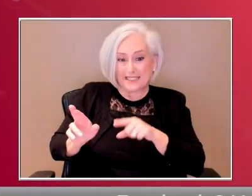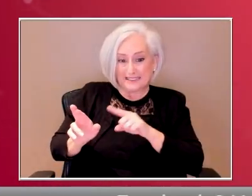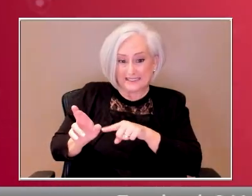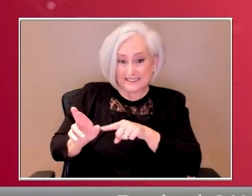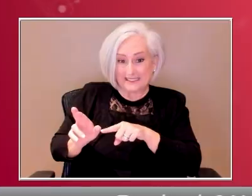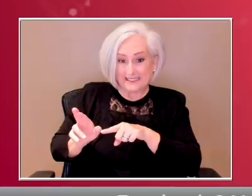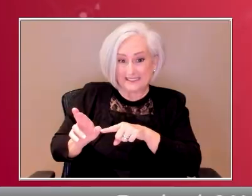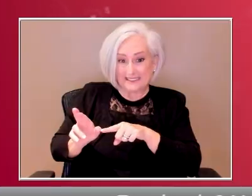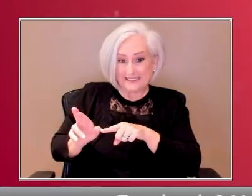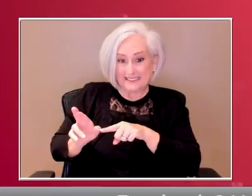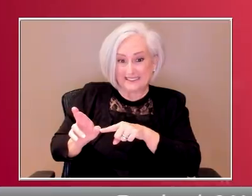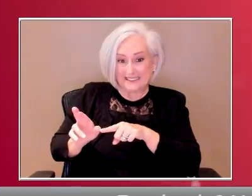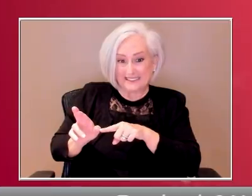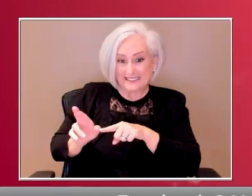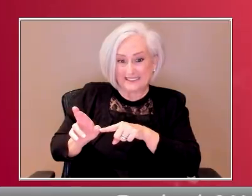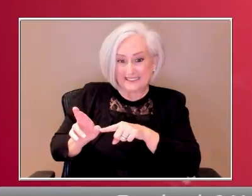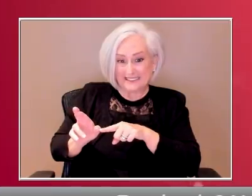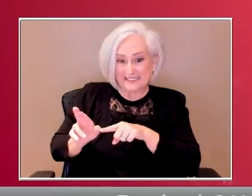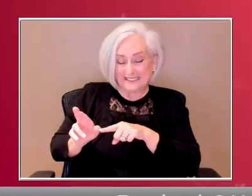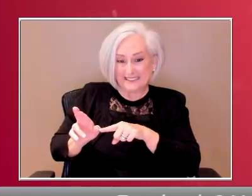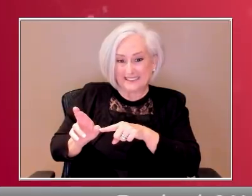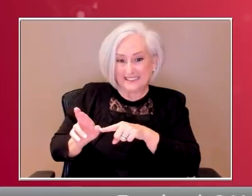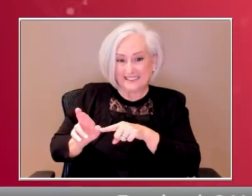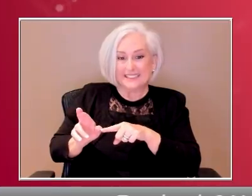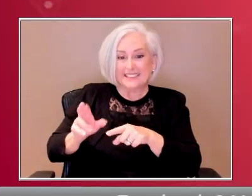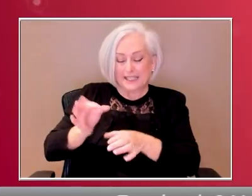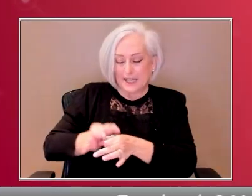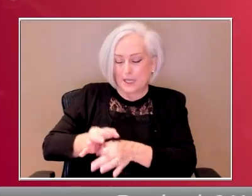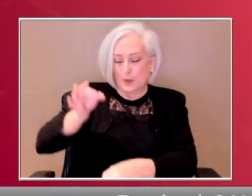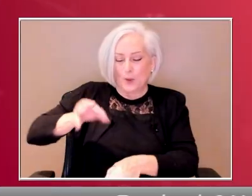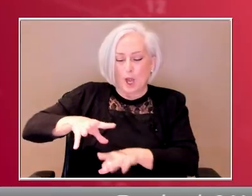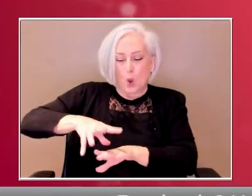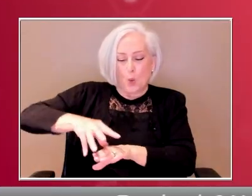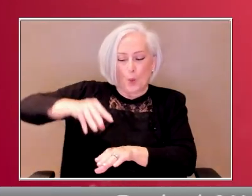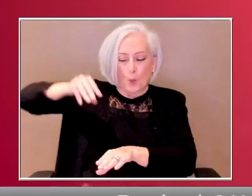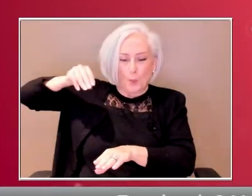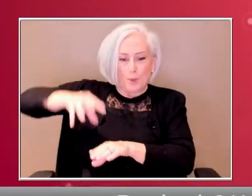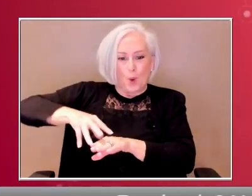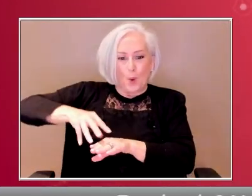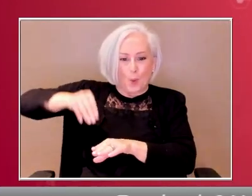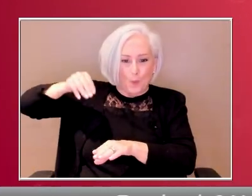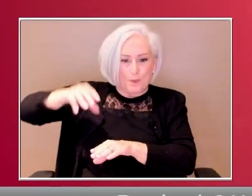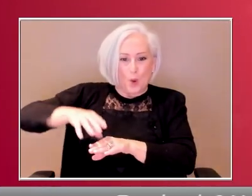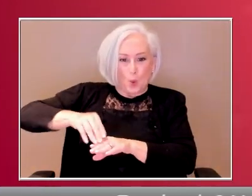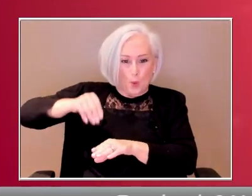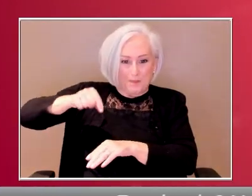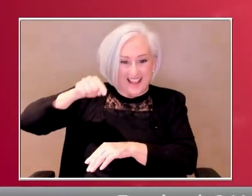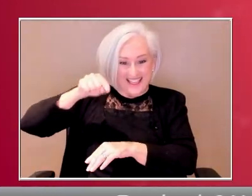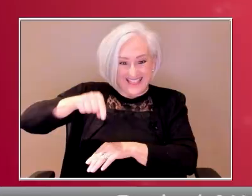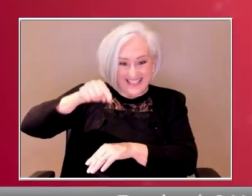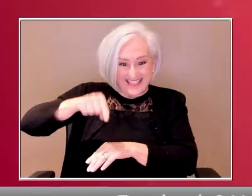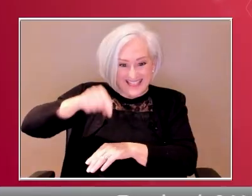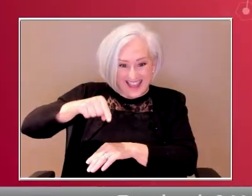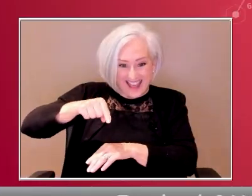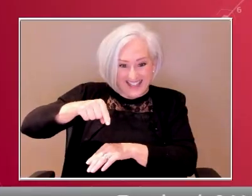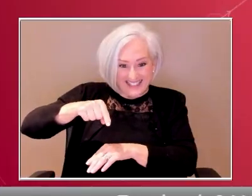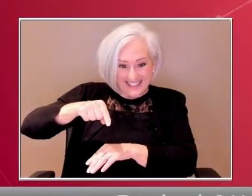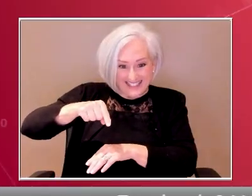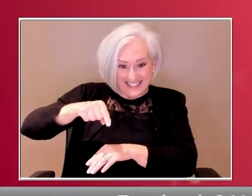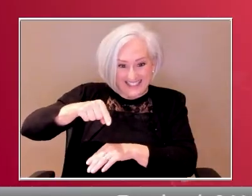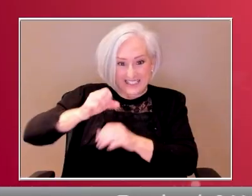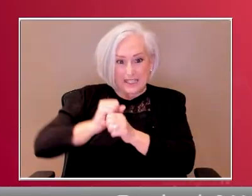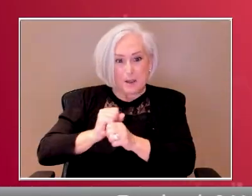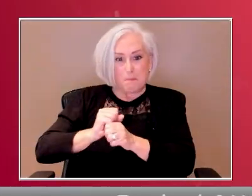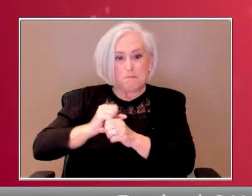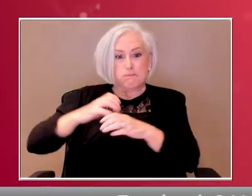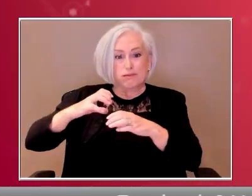sucker, What's that there it is called? this, it's called a Yankauer sucker. See what I'm pointing there? That is his aortic root aneurysm, so that, that